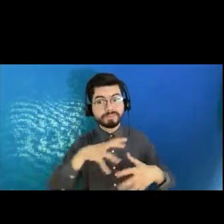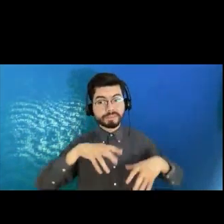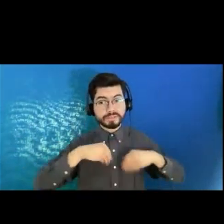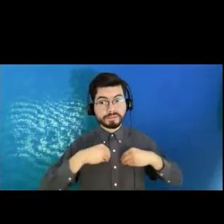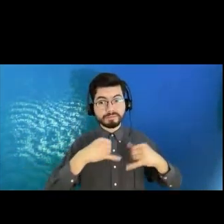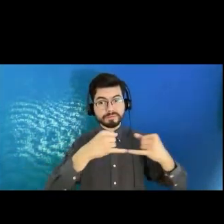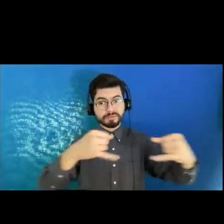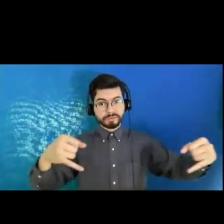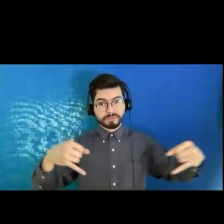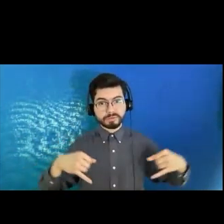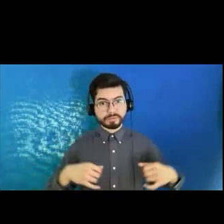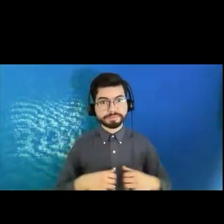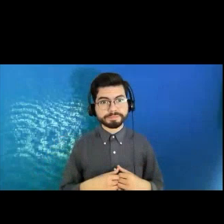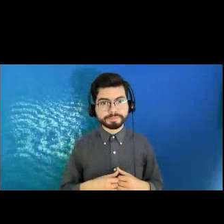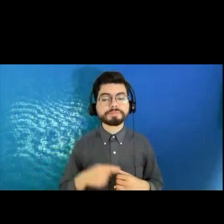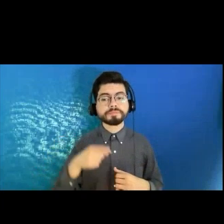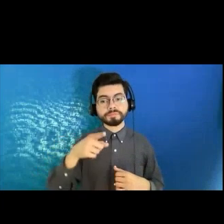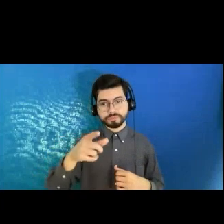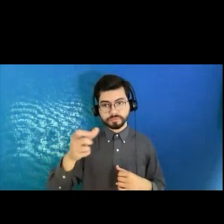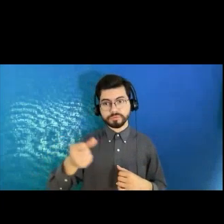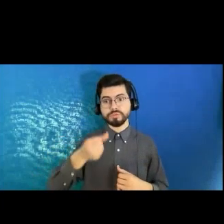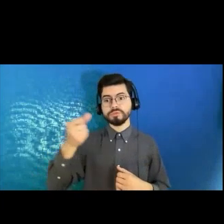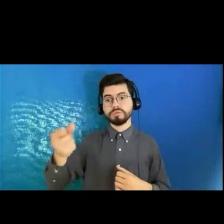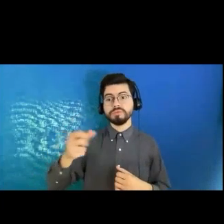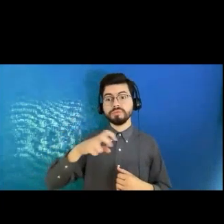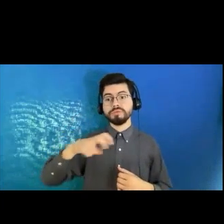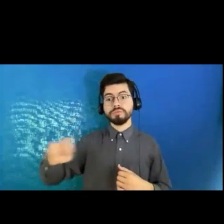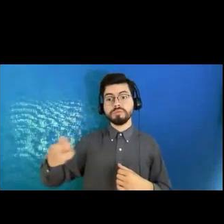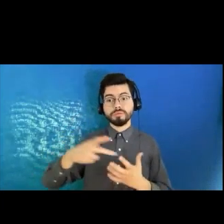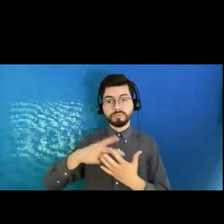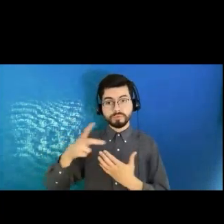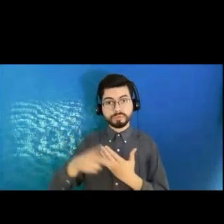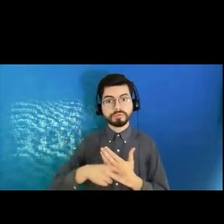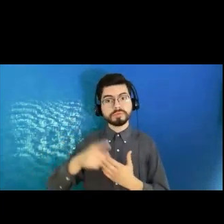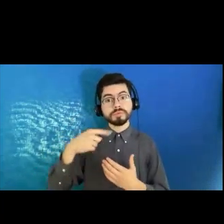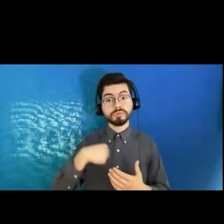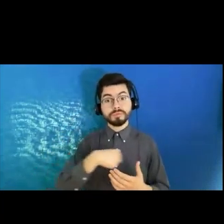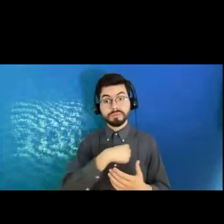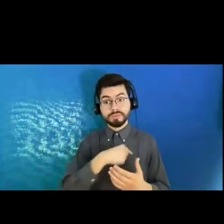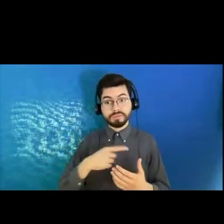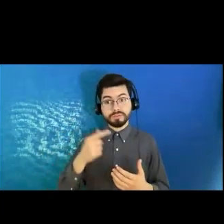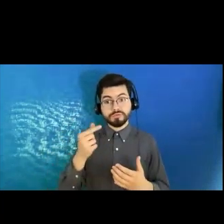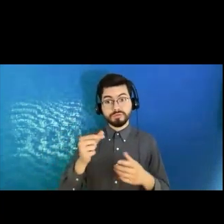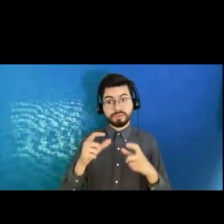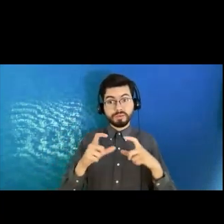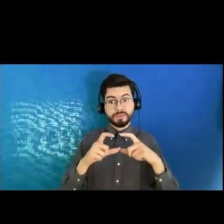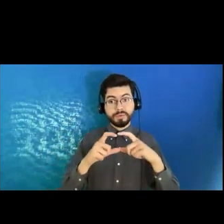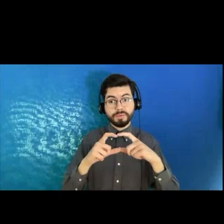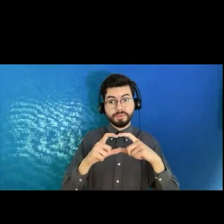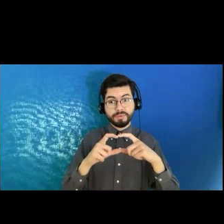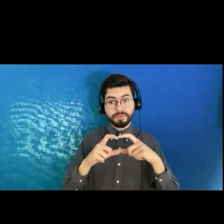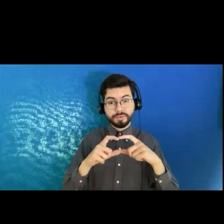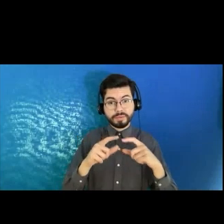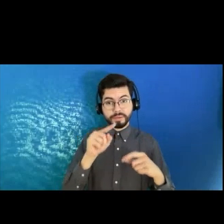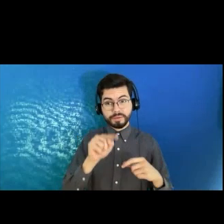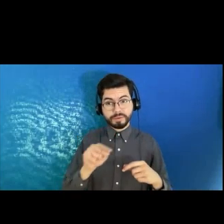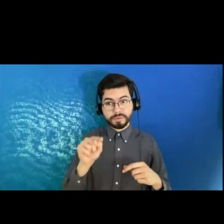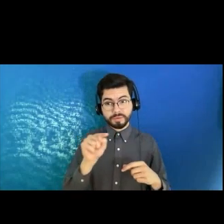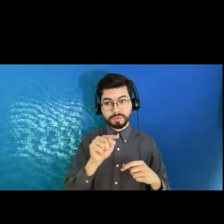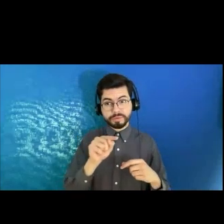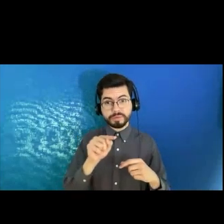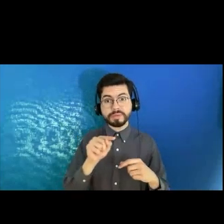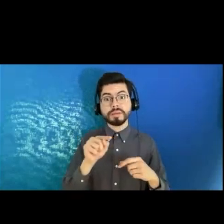This is the transfer program that I talked about. So we're in the green square. Fort Peck is where they go, and